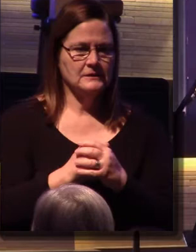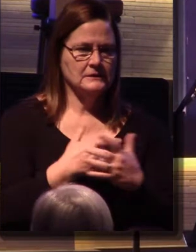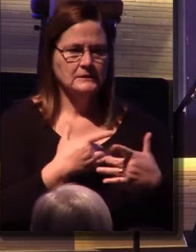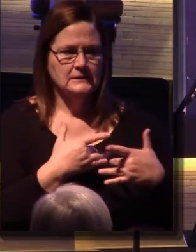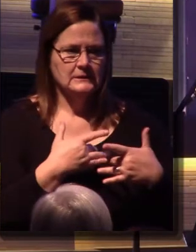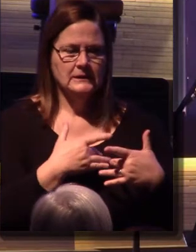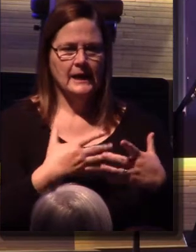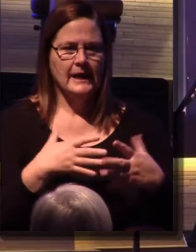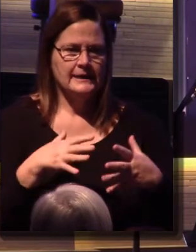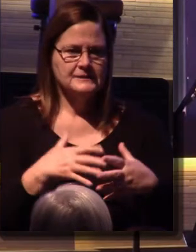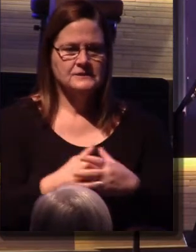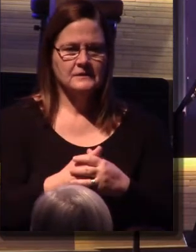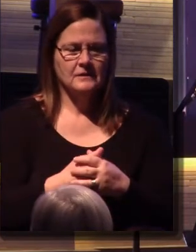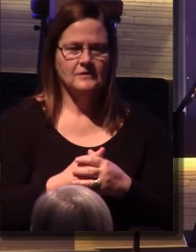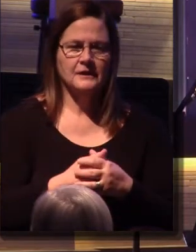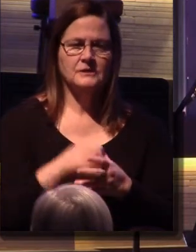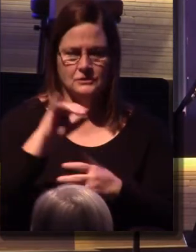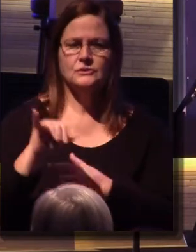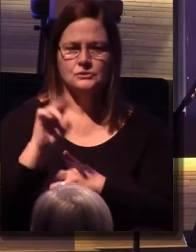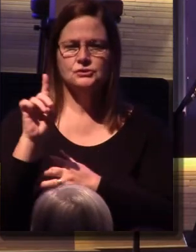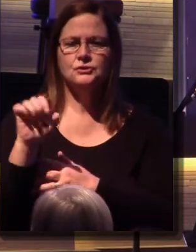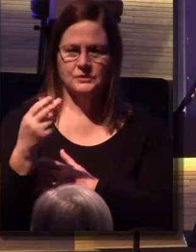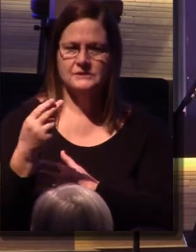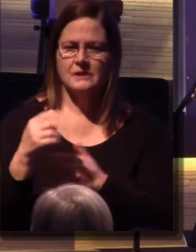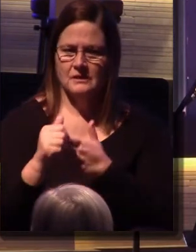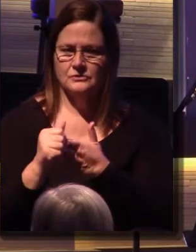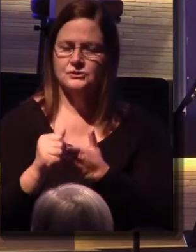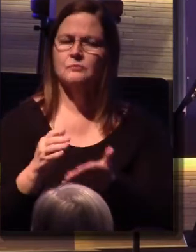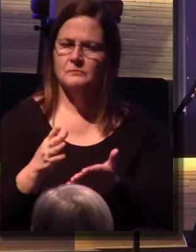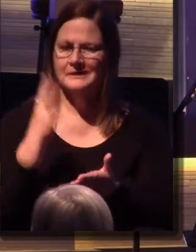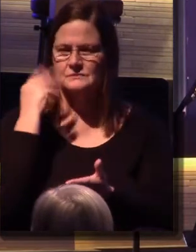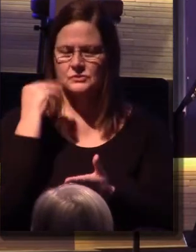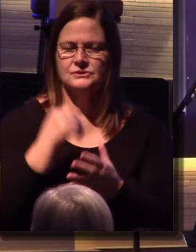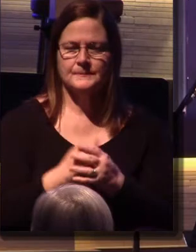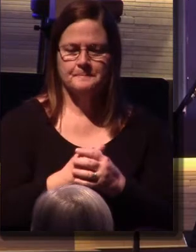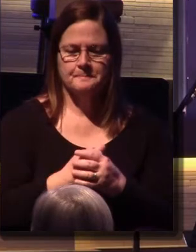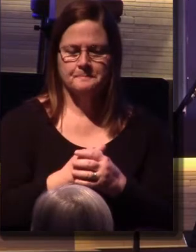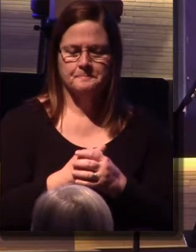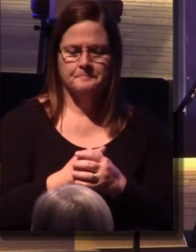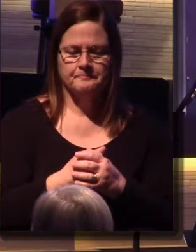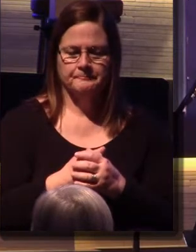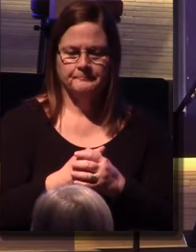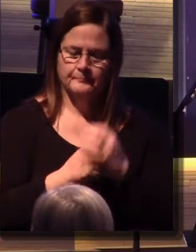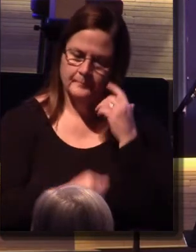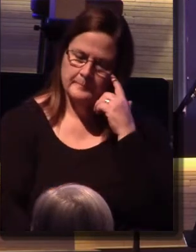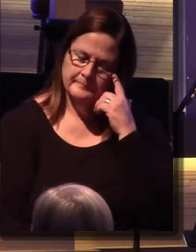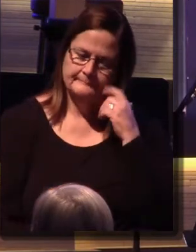and Judah's leadership would have been feeling at this time under the